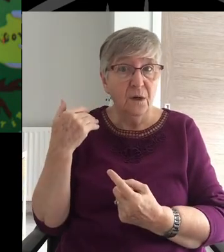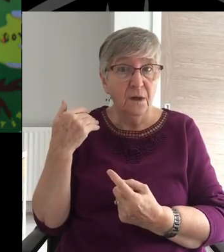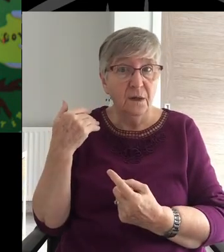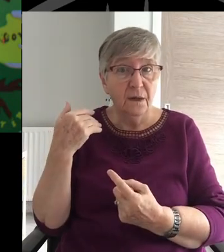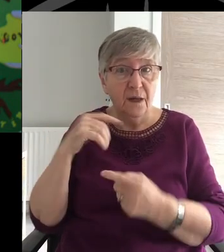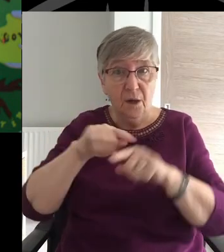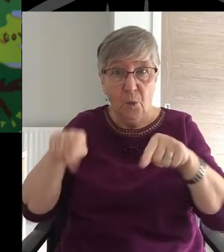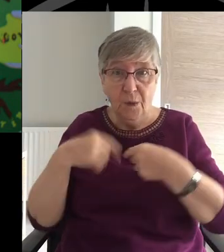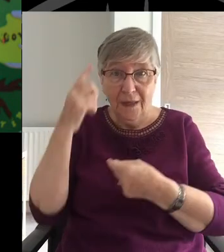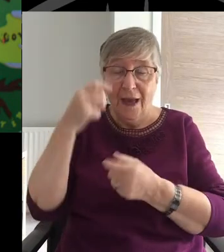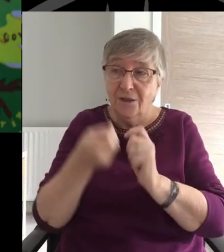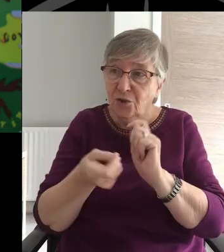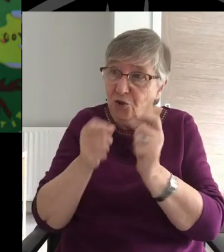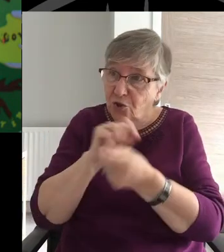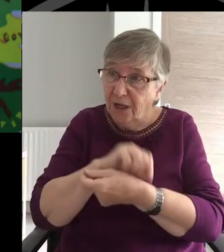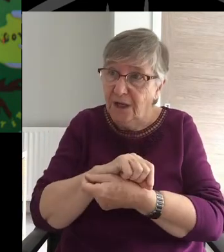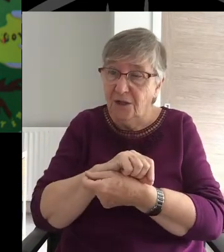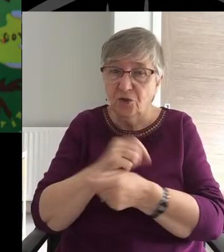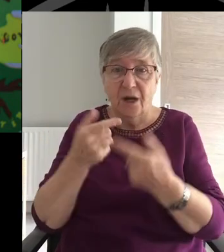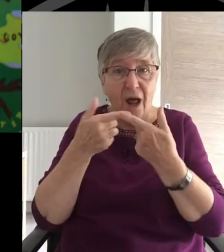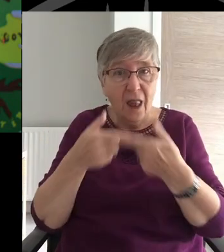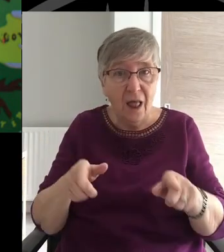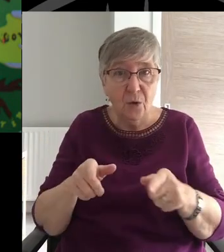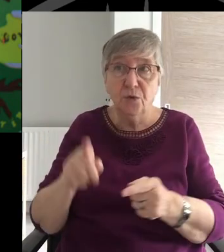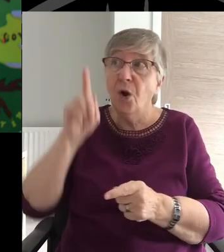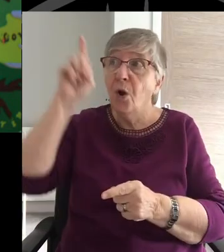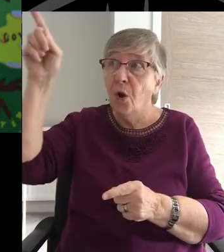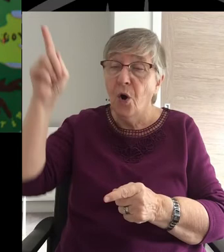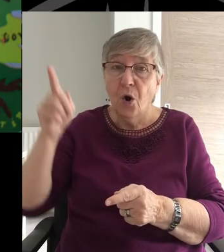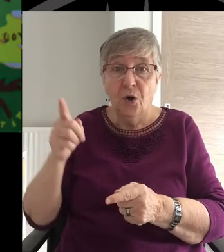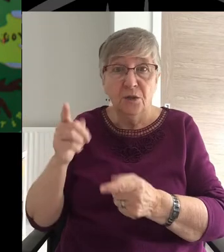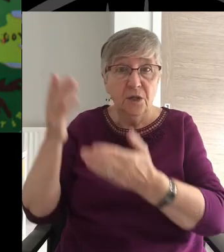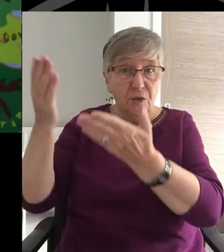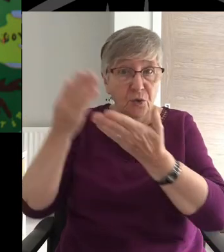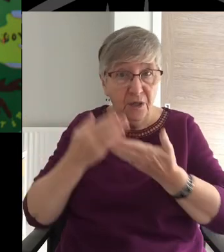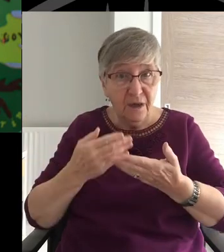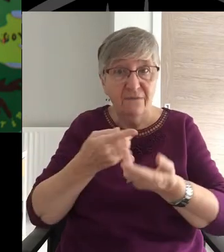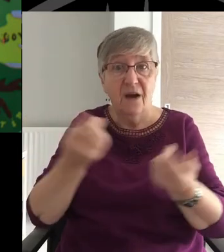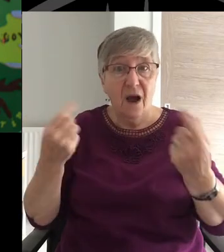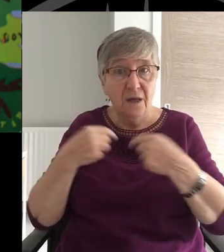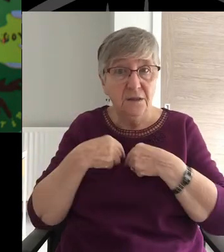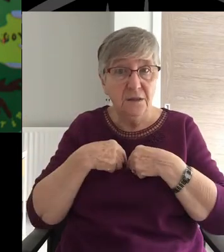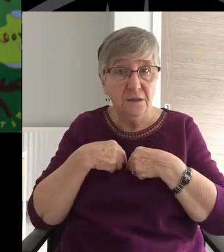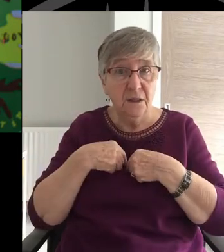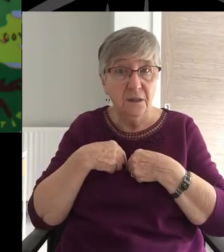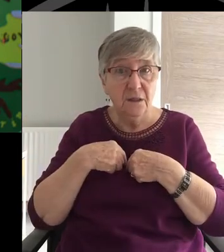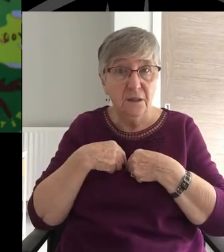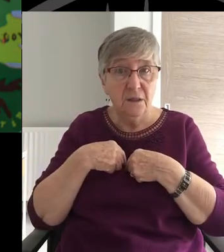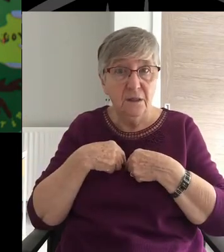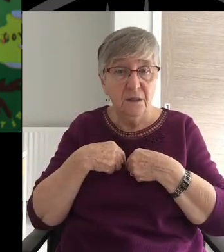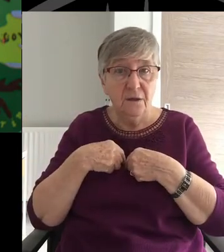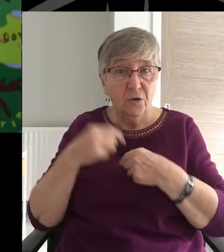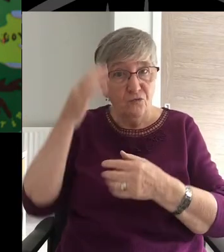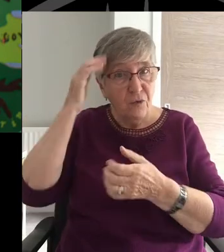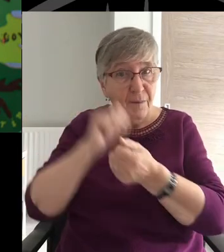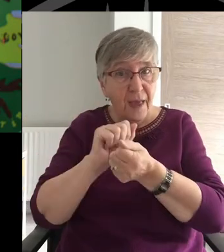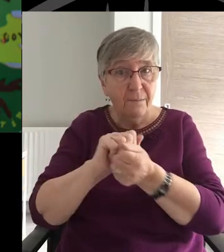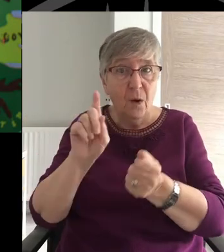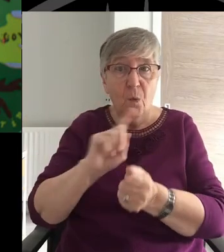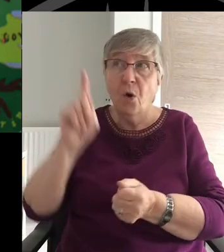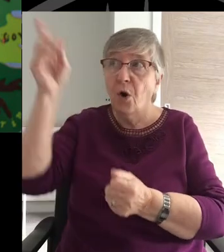reshape ourselves around what God has called us to be and what God has gifted us in Christ.